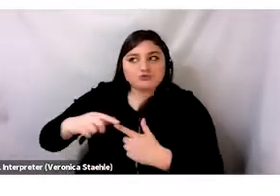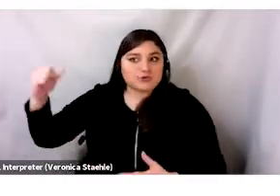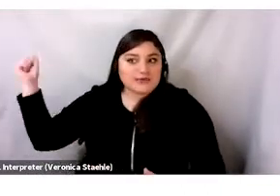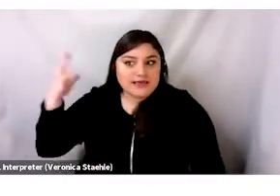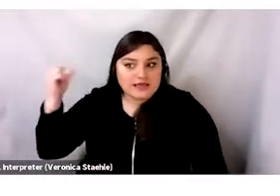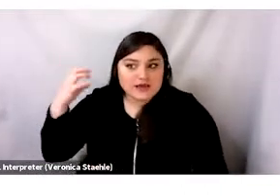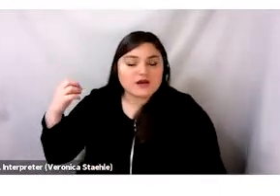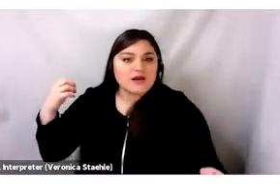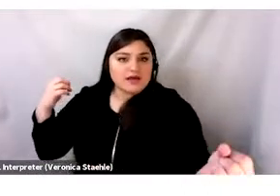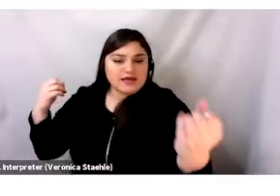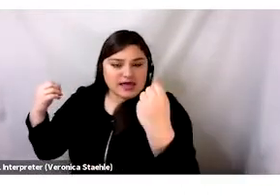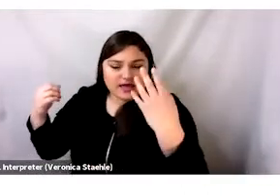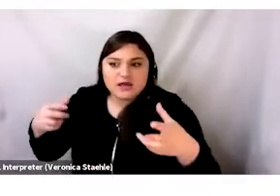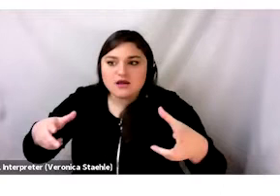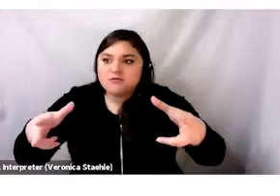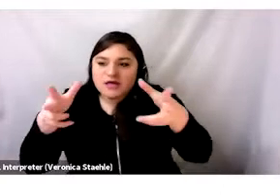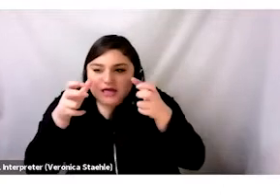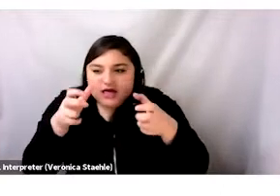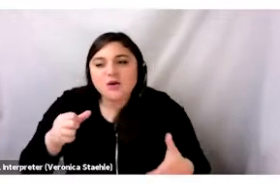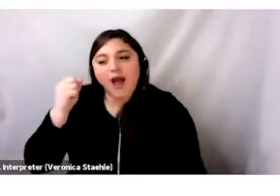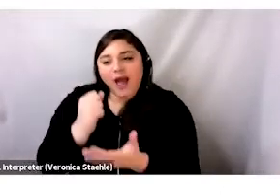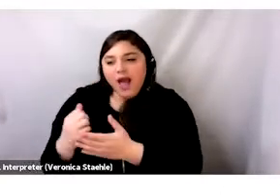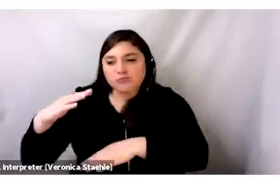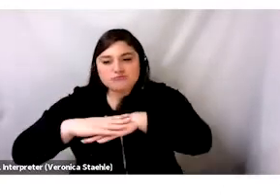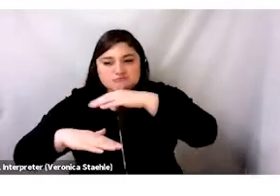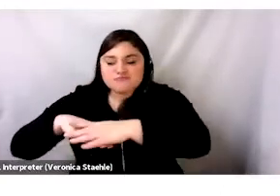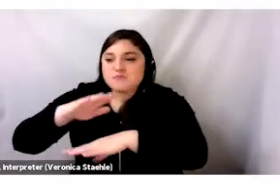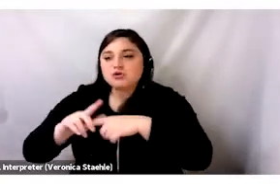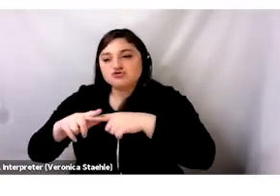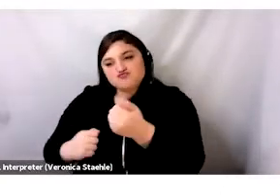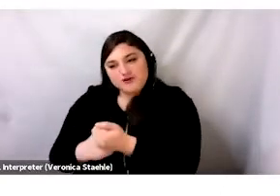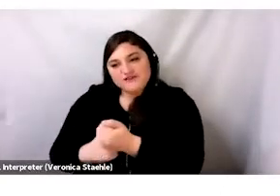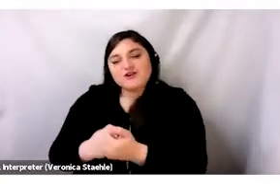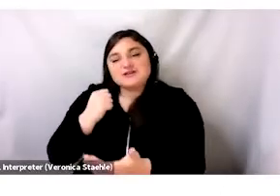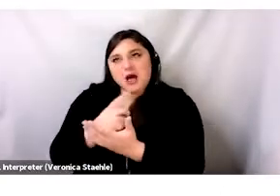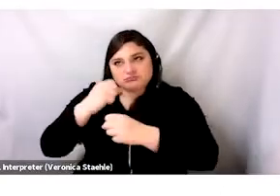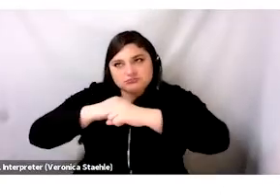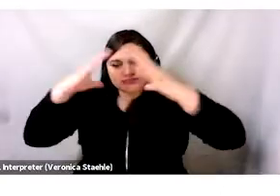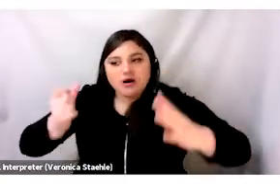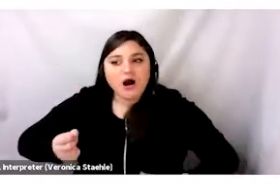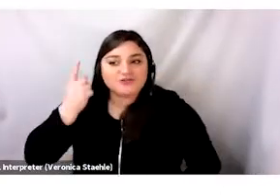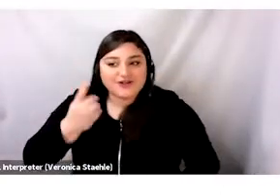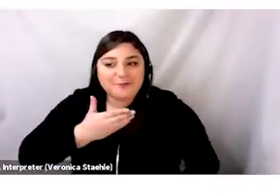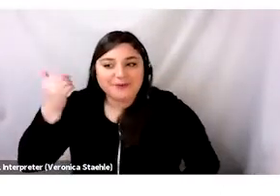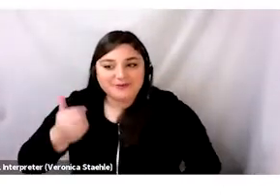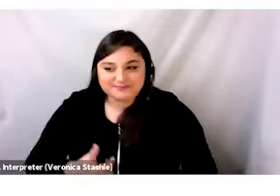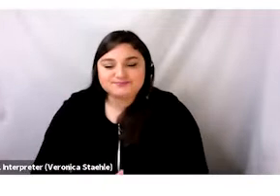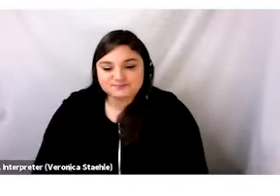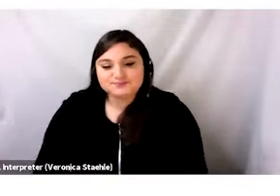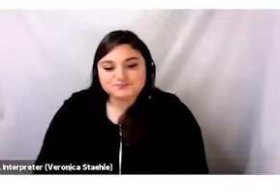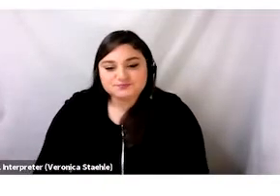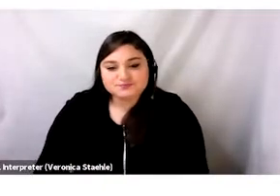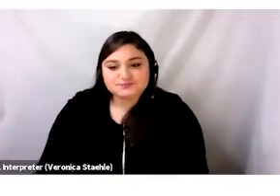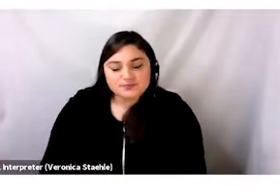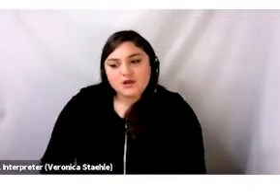windows of conceptual knowledge open to you. So I wanted to start with